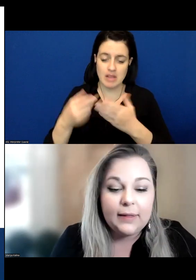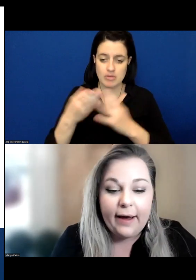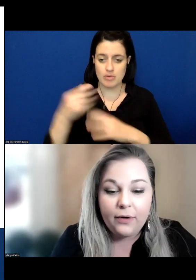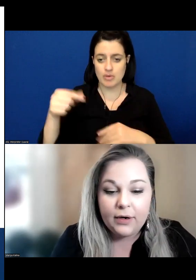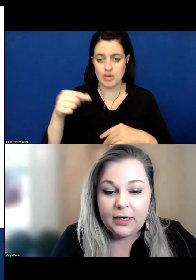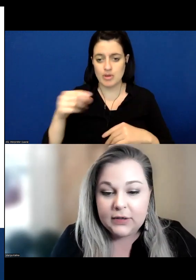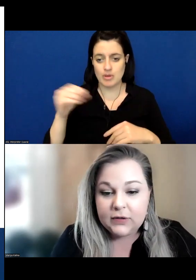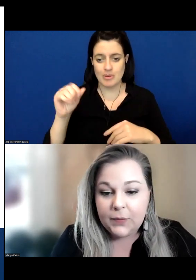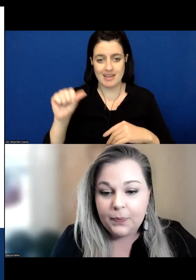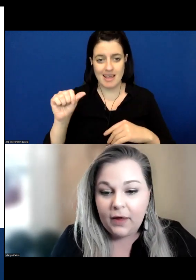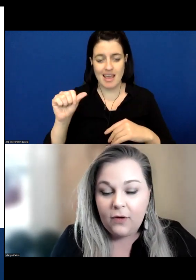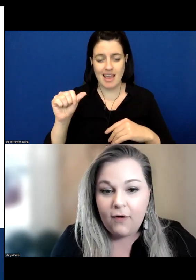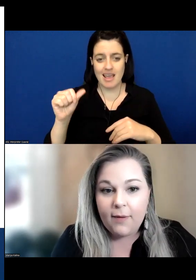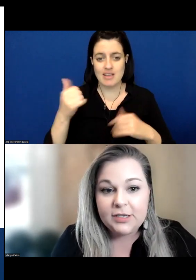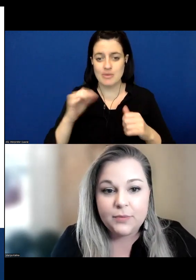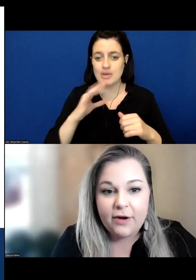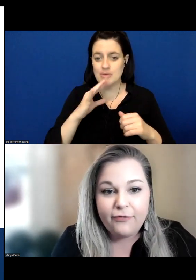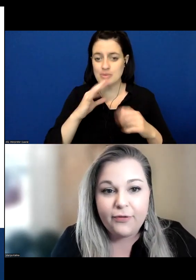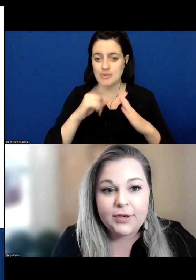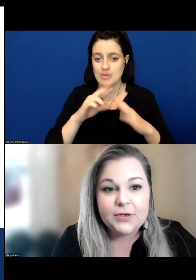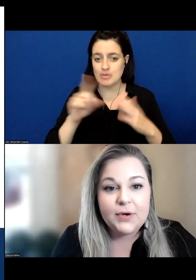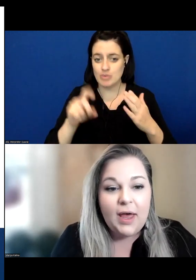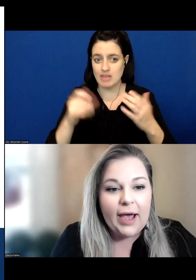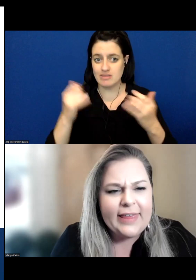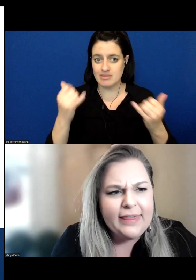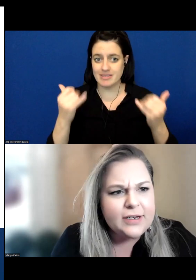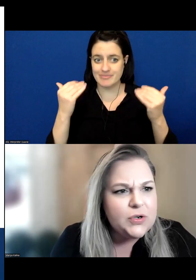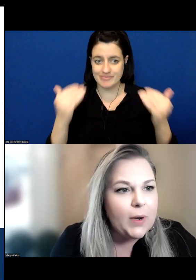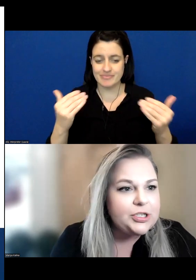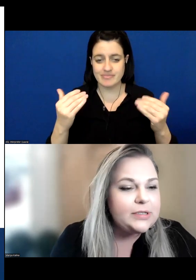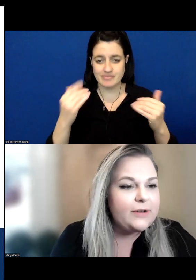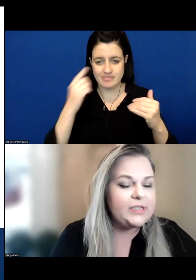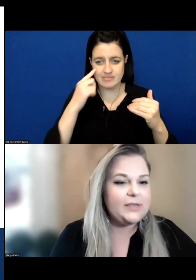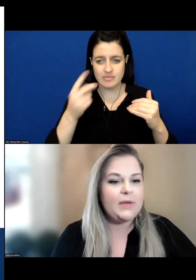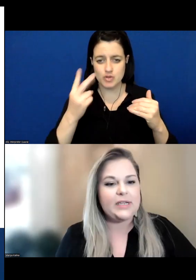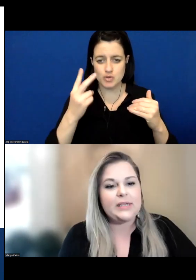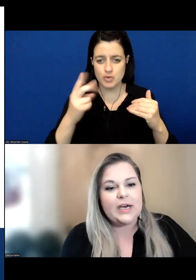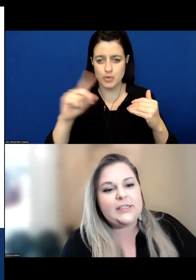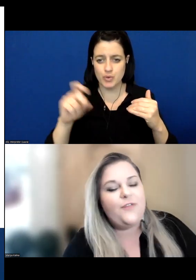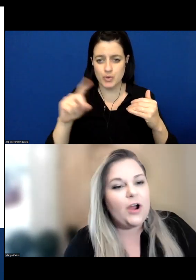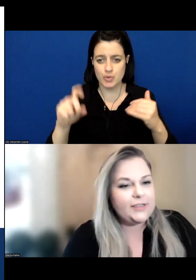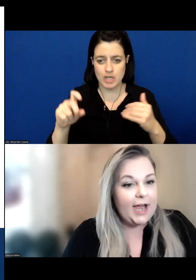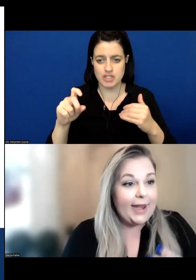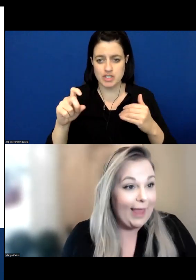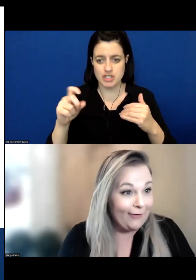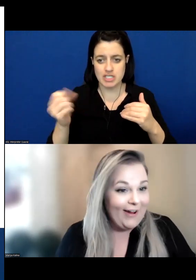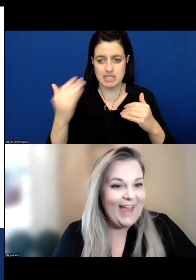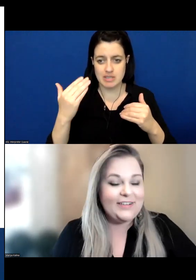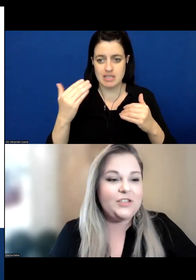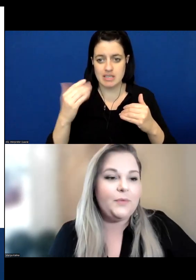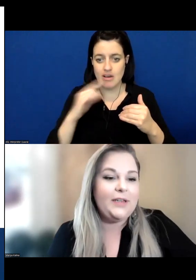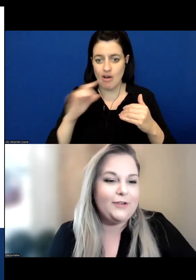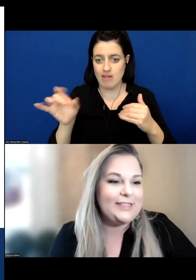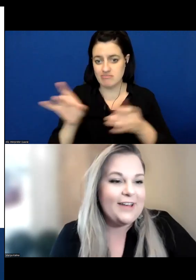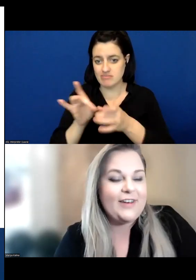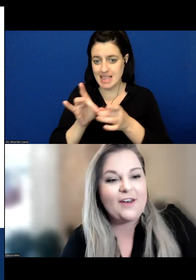questions aloud. So thank you very much. And without further ado, I think the two questions that have been submitted thus far tie together,